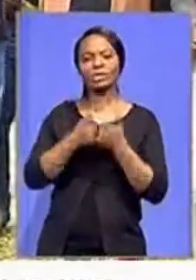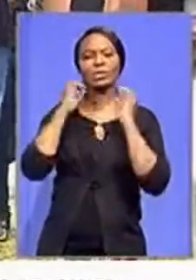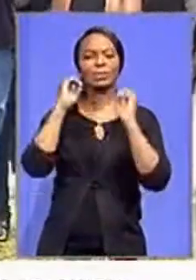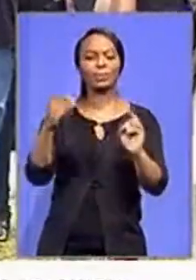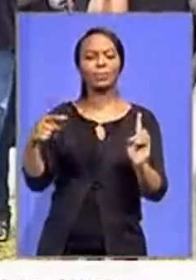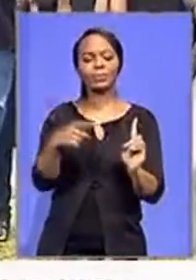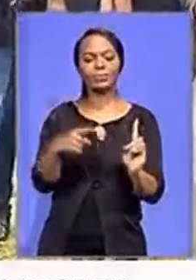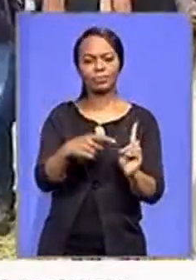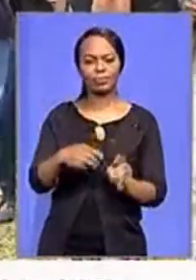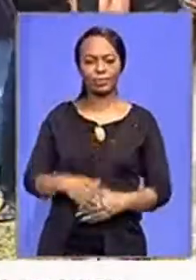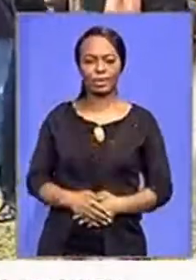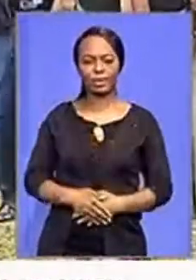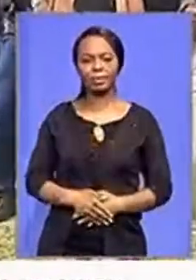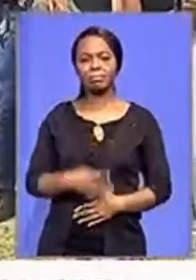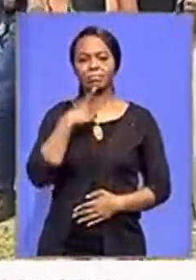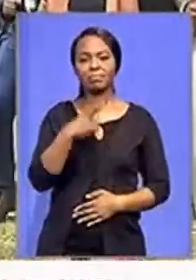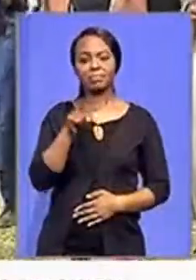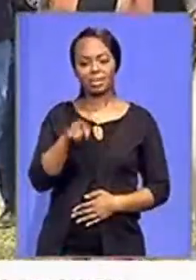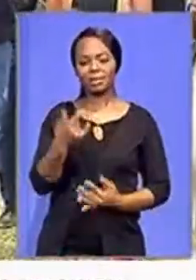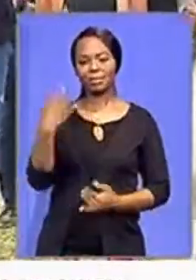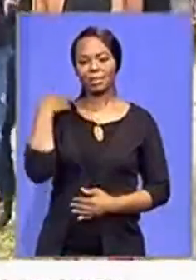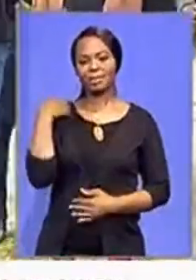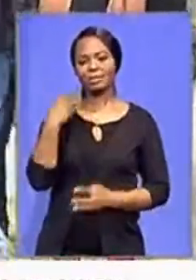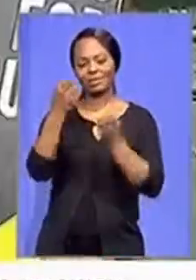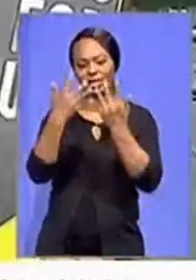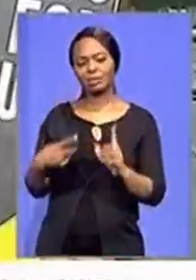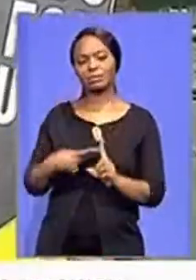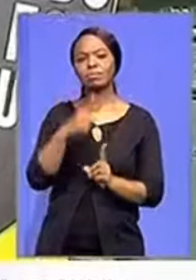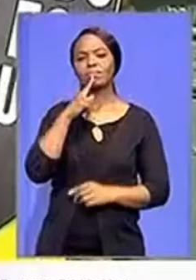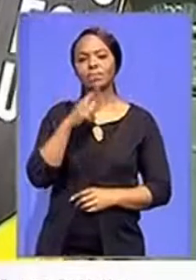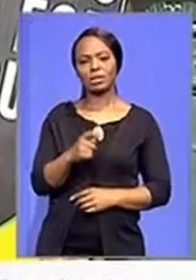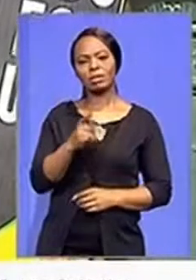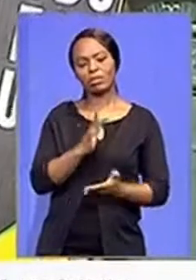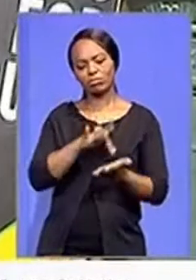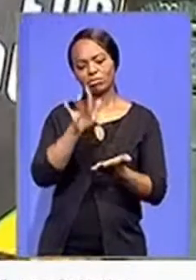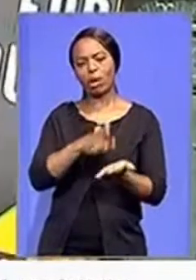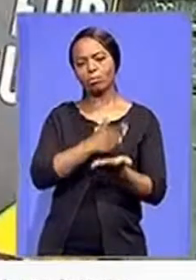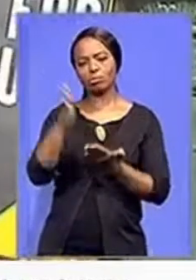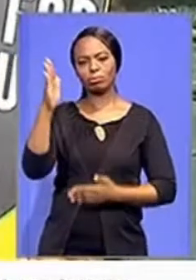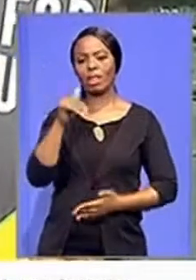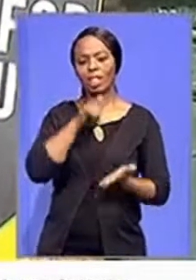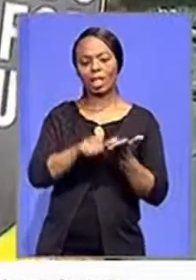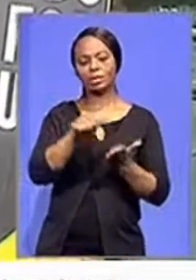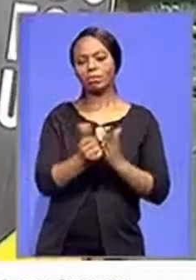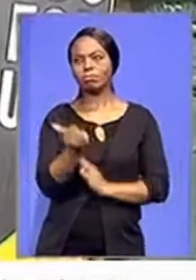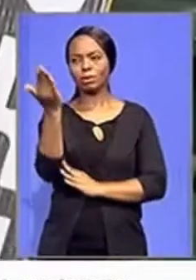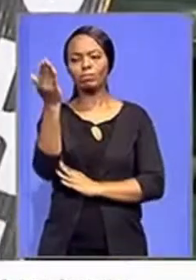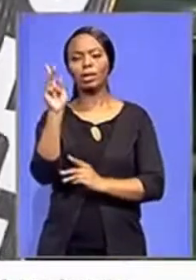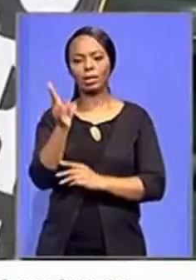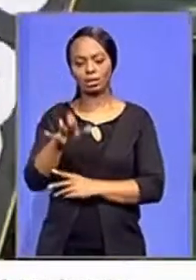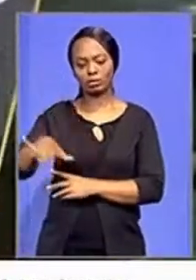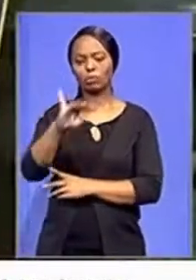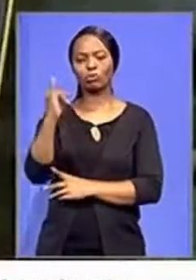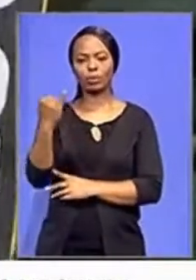tšatši ka tšatši. Maloko a mokgatlo a hlwele a ipšitše lengwala la dingongorego diofising tša Tona Mboweni ka